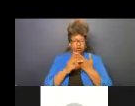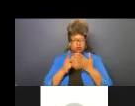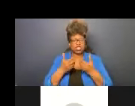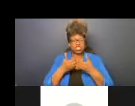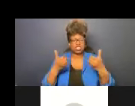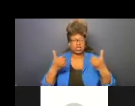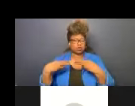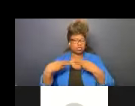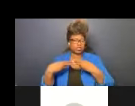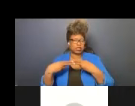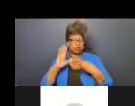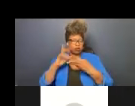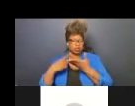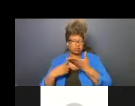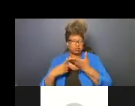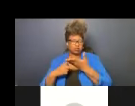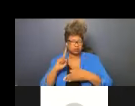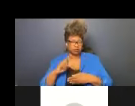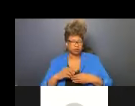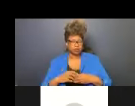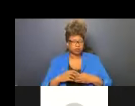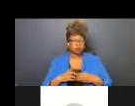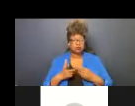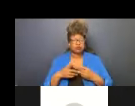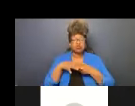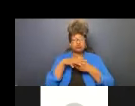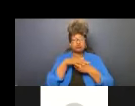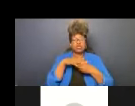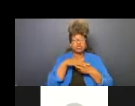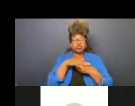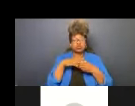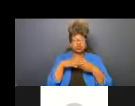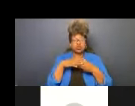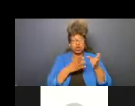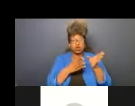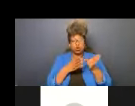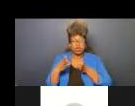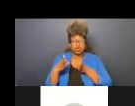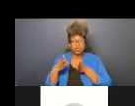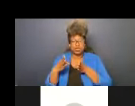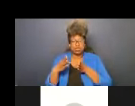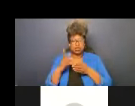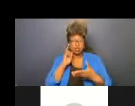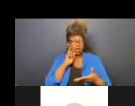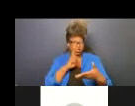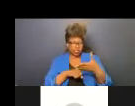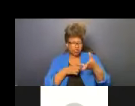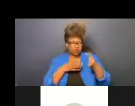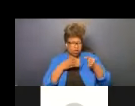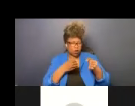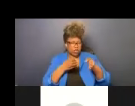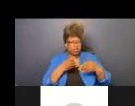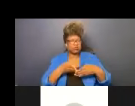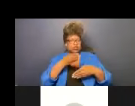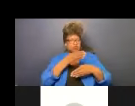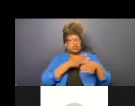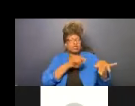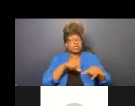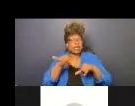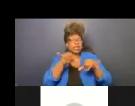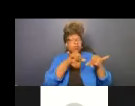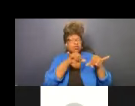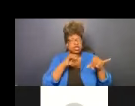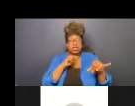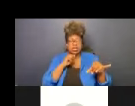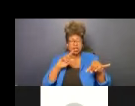a moment. And then for regional coordination, identifying ways to increase standards beyond minimum state standards